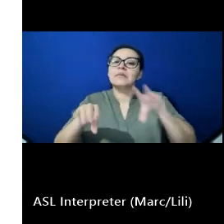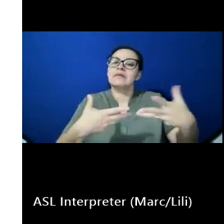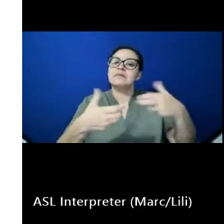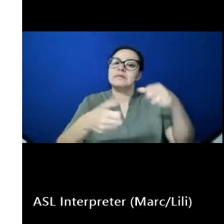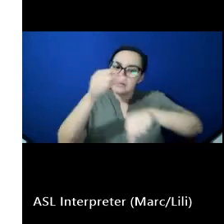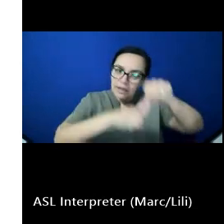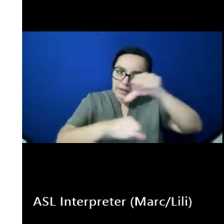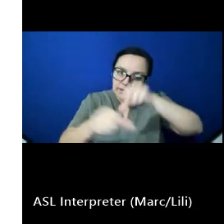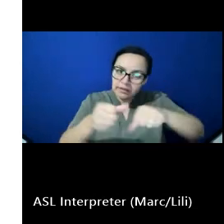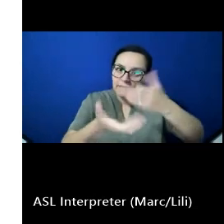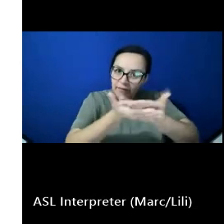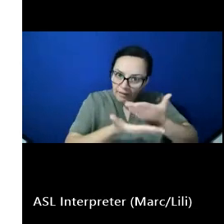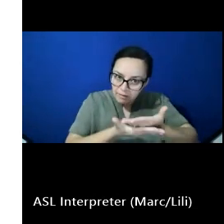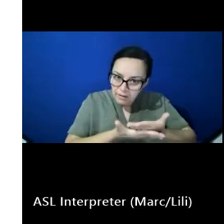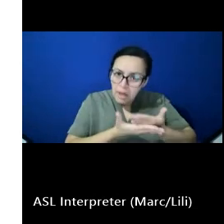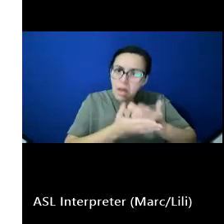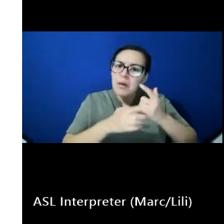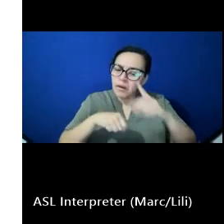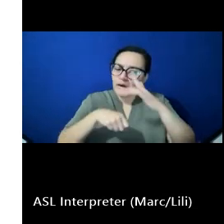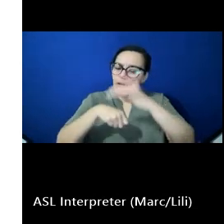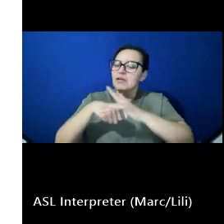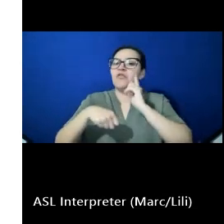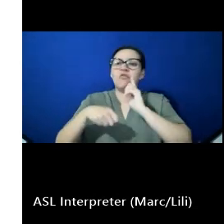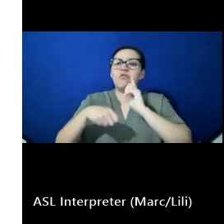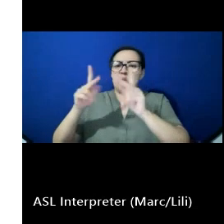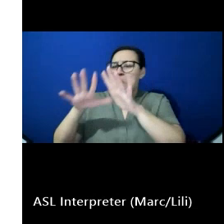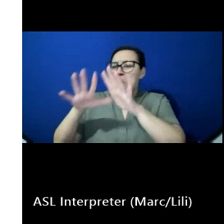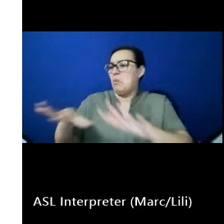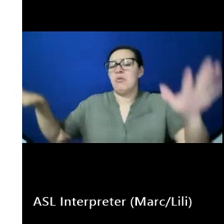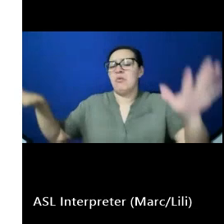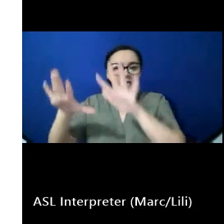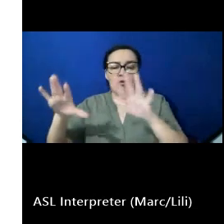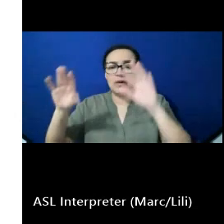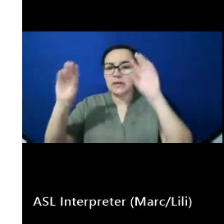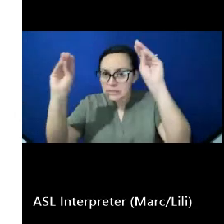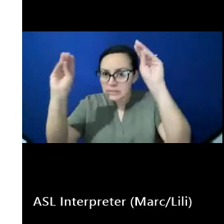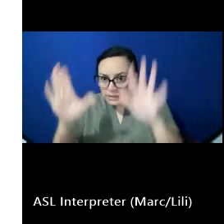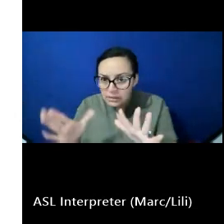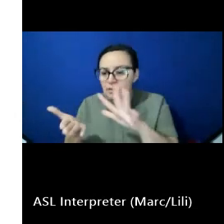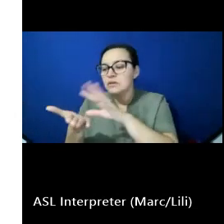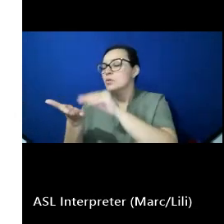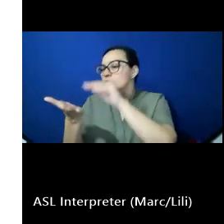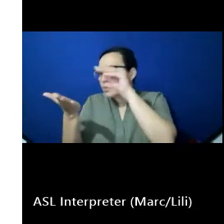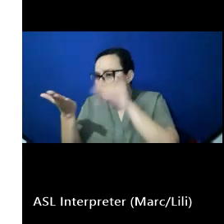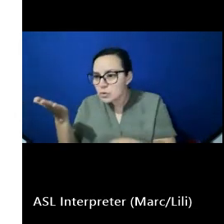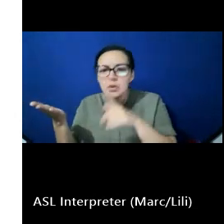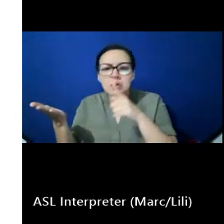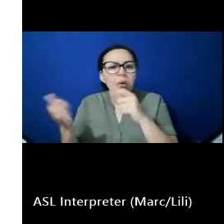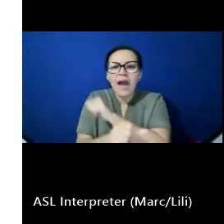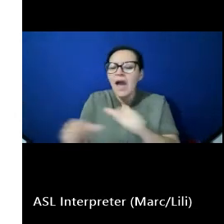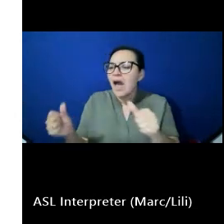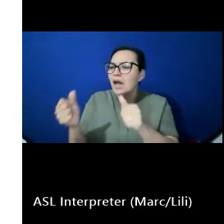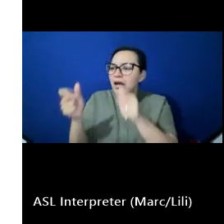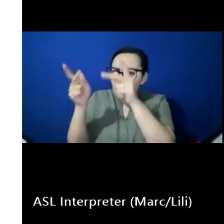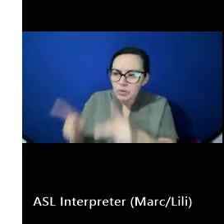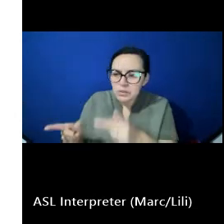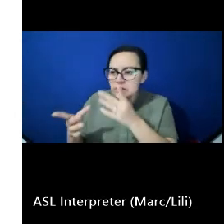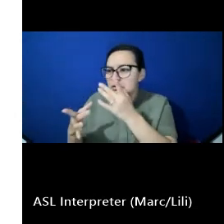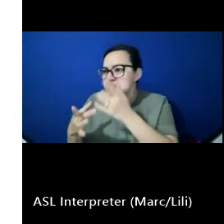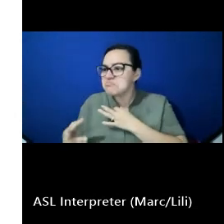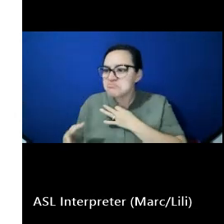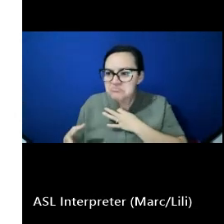information toda la and comunidad, tanto scientific para data, but we want this maestras, to be available for estudiantes, everyone, cualquier persona teachers, interesada. Así que students, está anybody disponible that para is